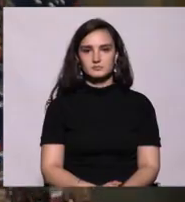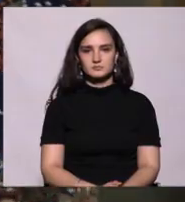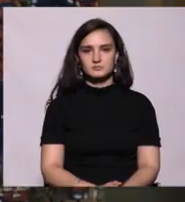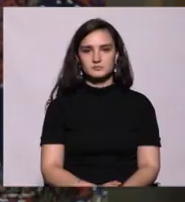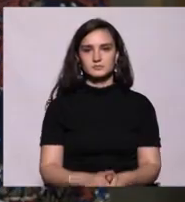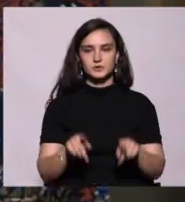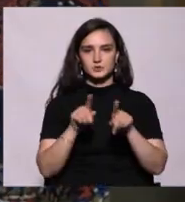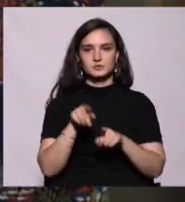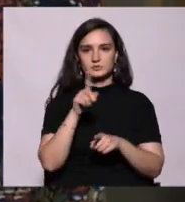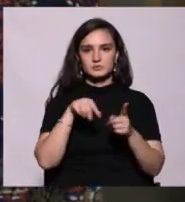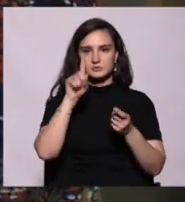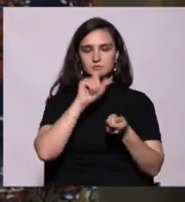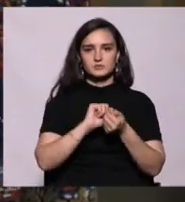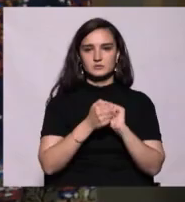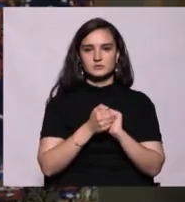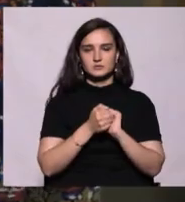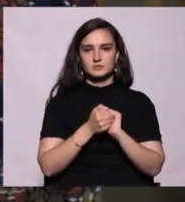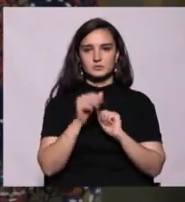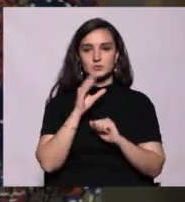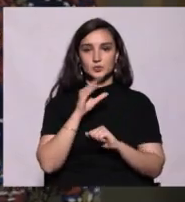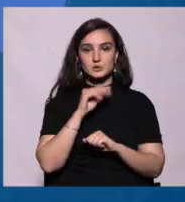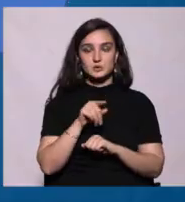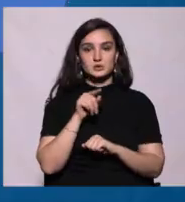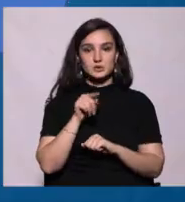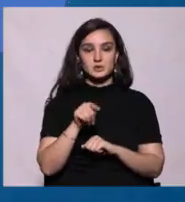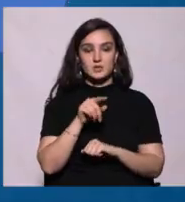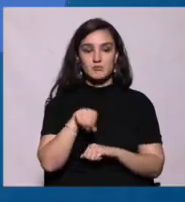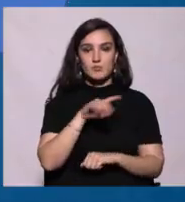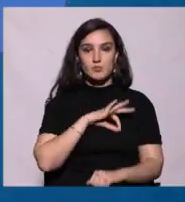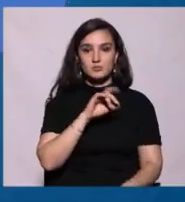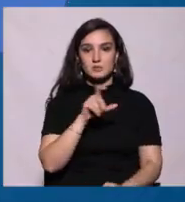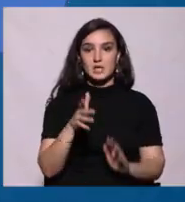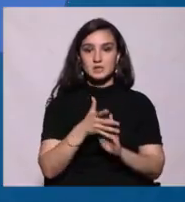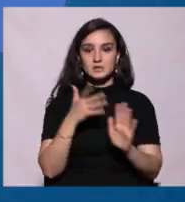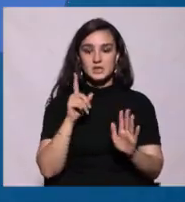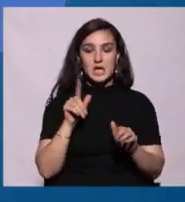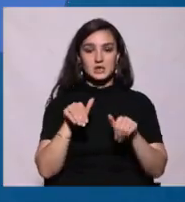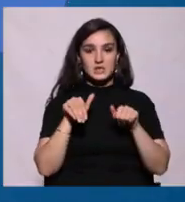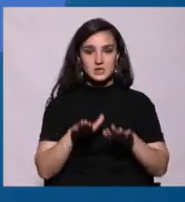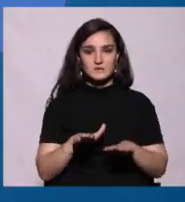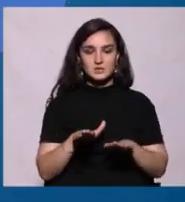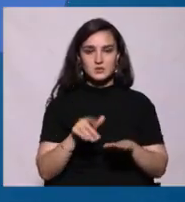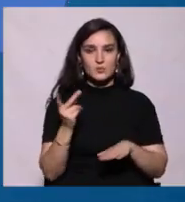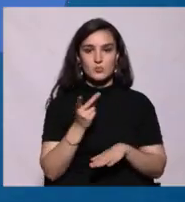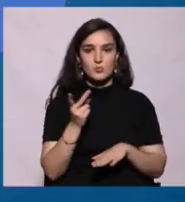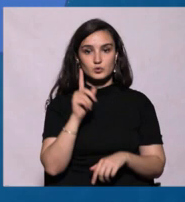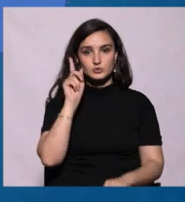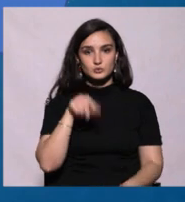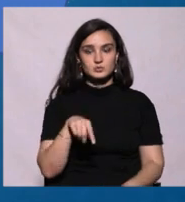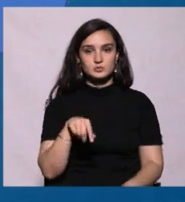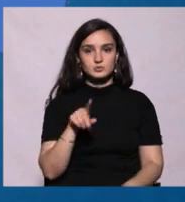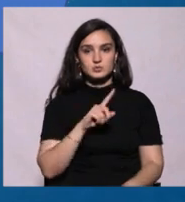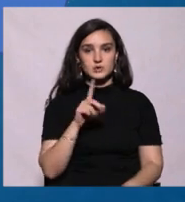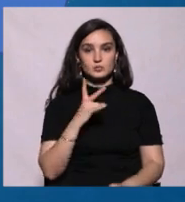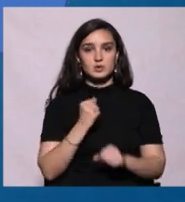Also, remember that once you and your customer both understand what has been decided and you both know what you are